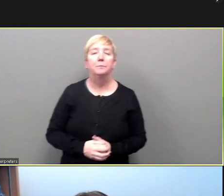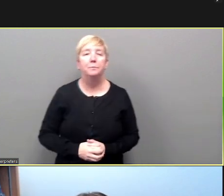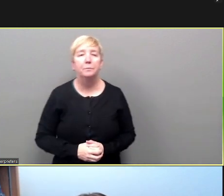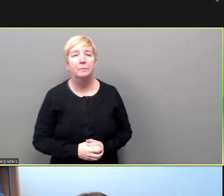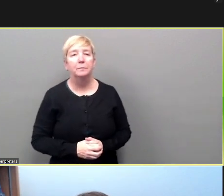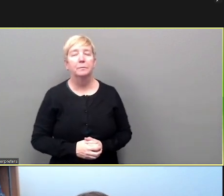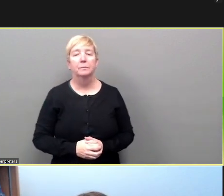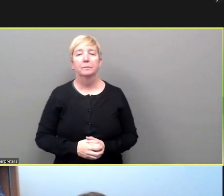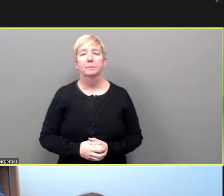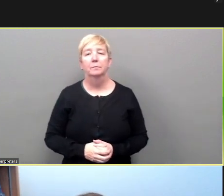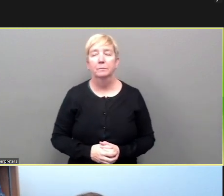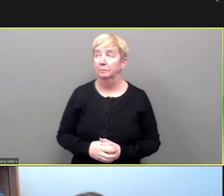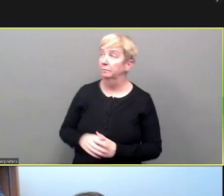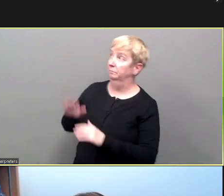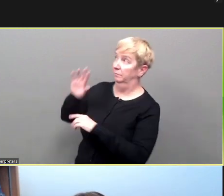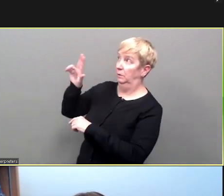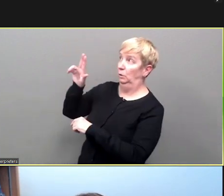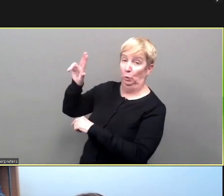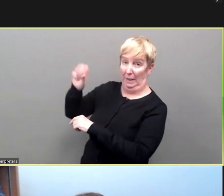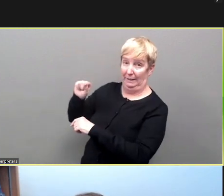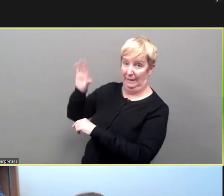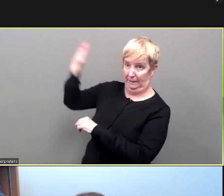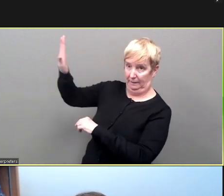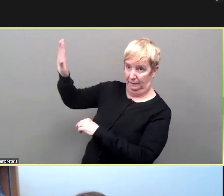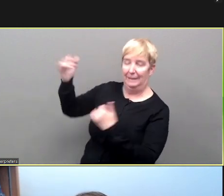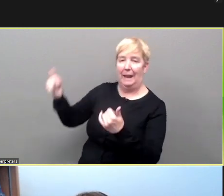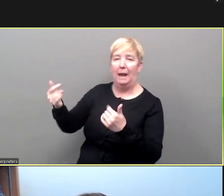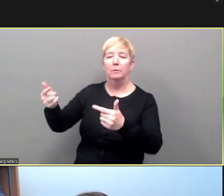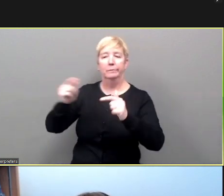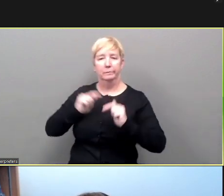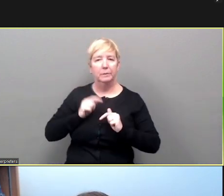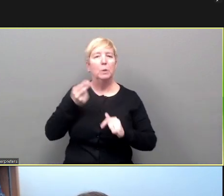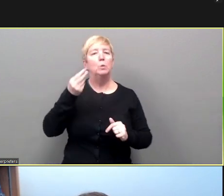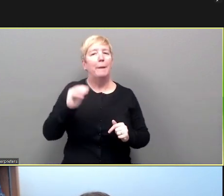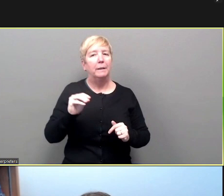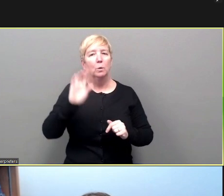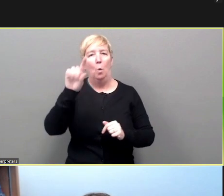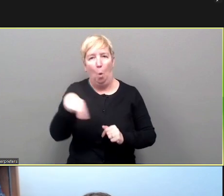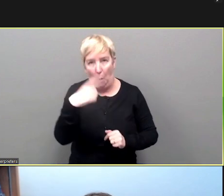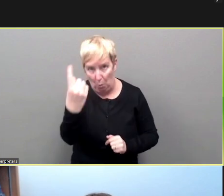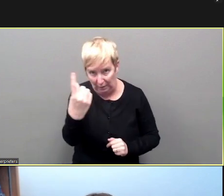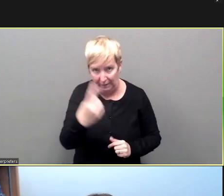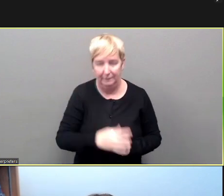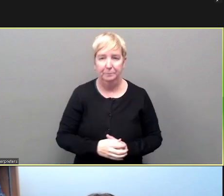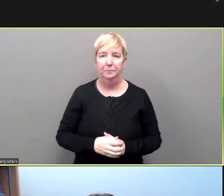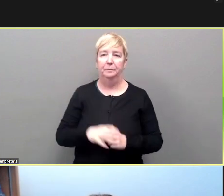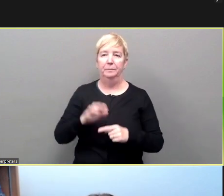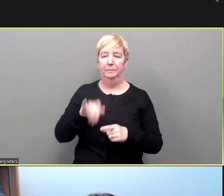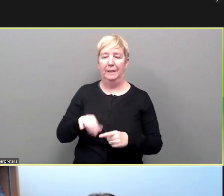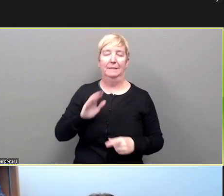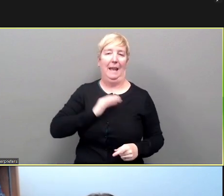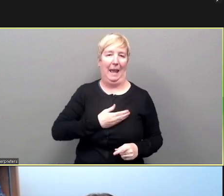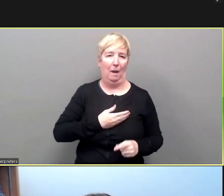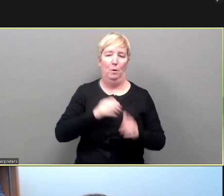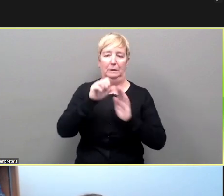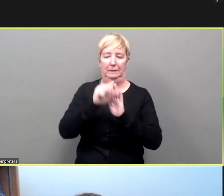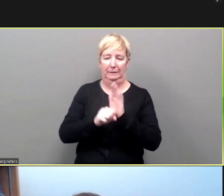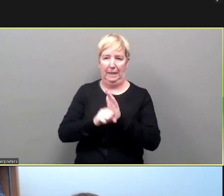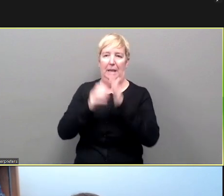talk a little bit about New Mexico. So this slide depicts our statewide epidemiology